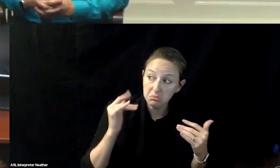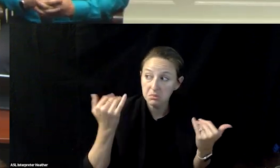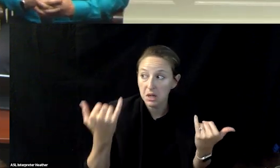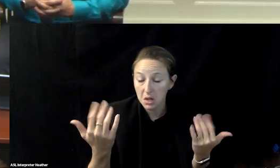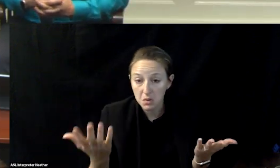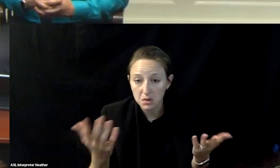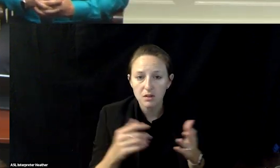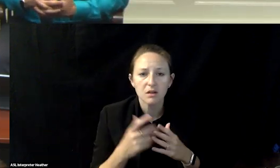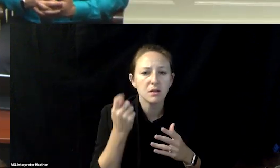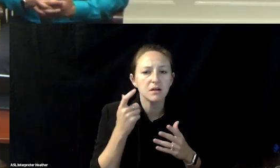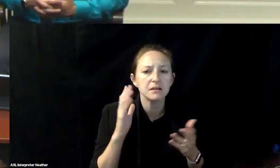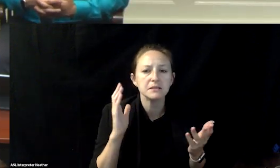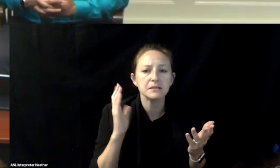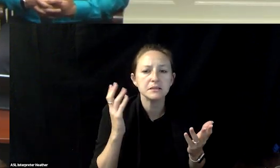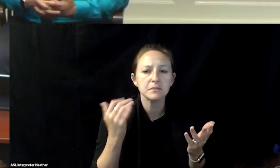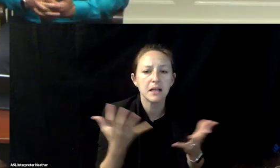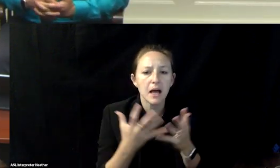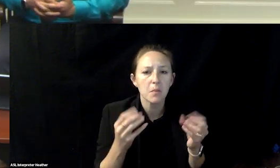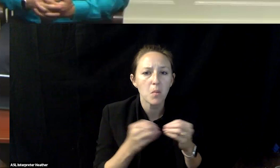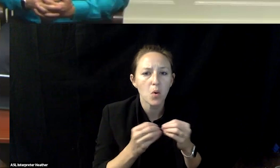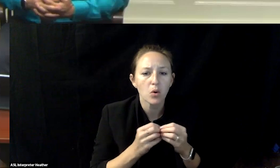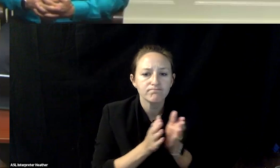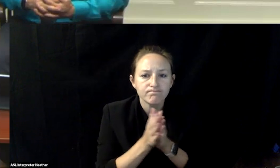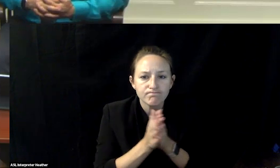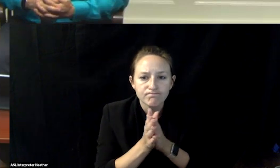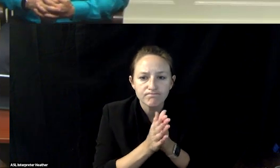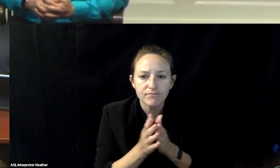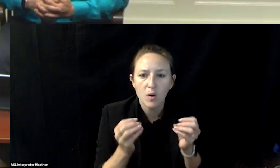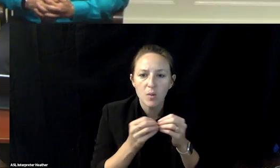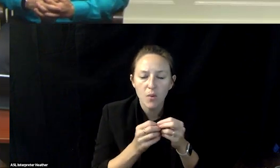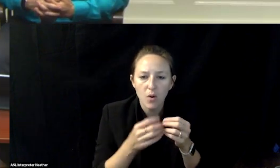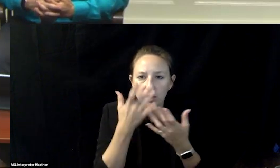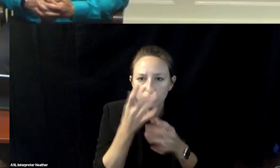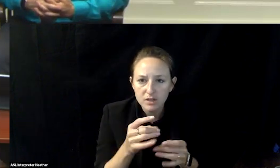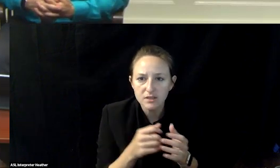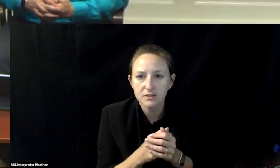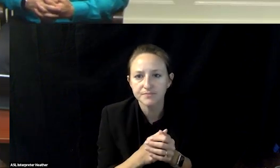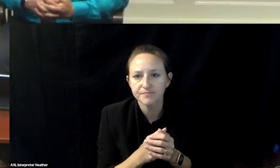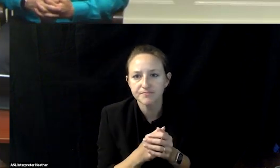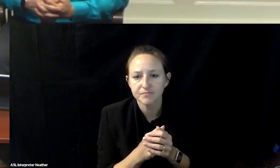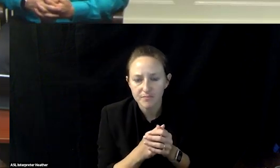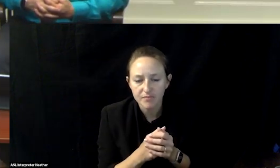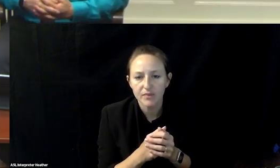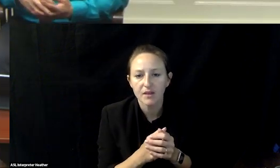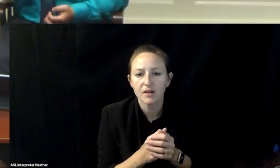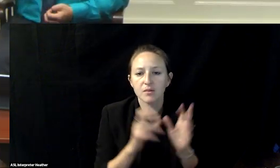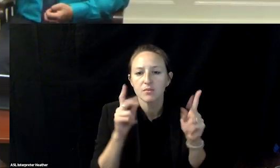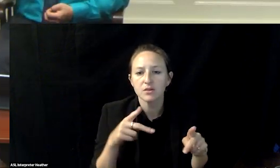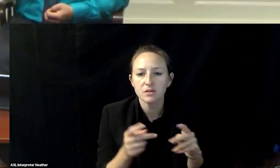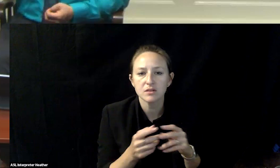seems to be a lot more enthusiasm and interest. And of course, I'm going to be subjective working at a